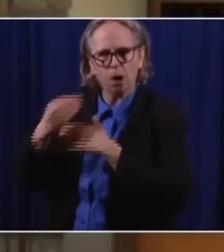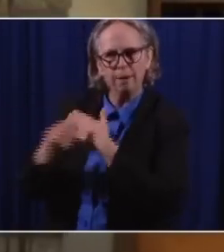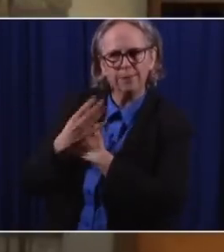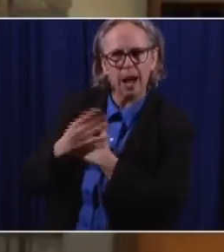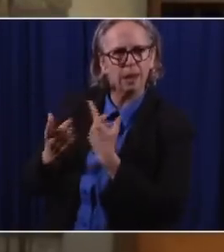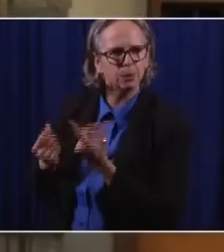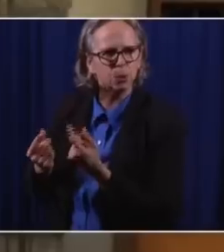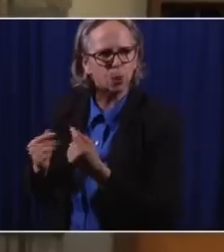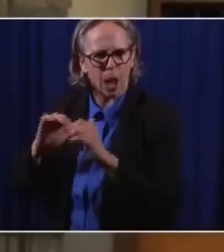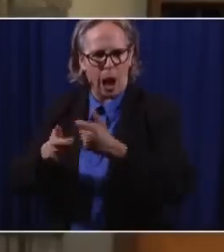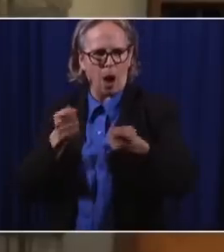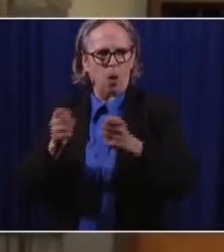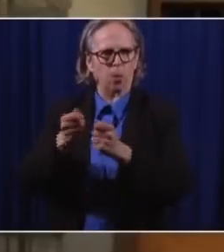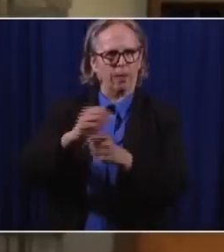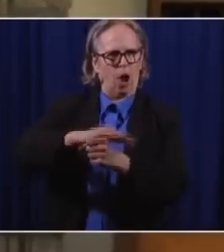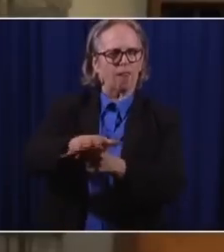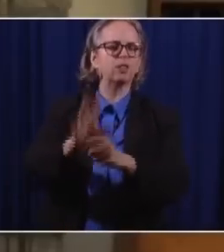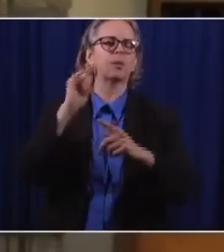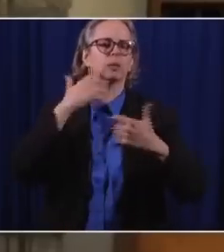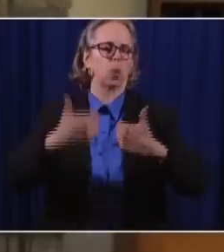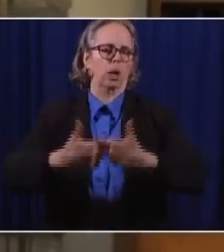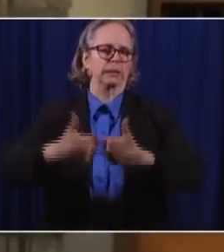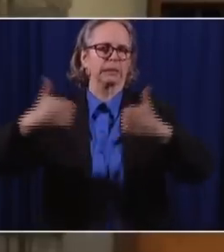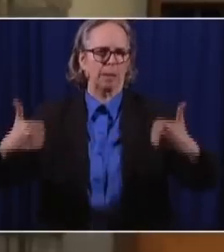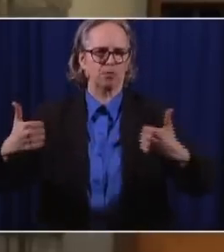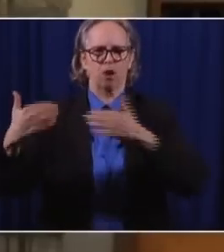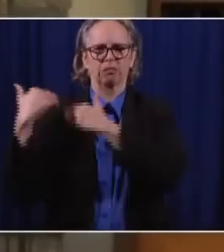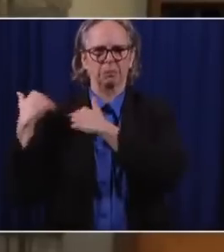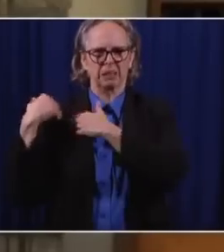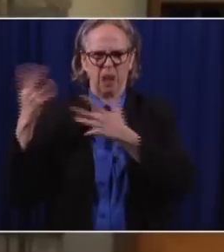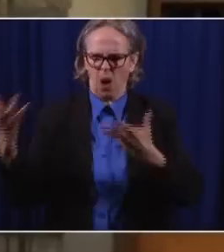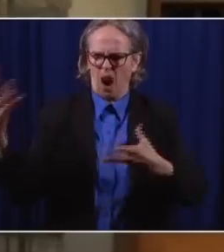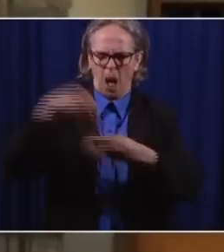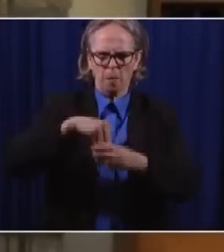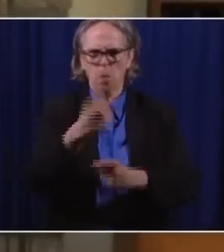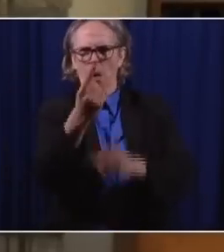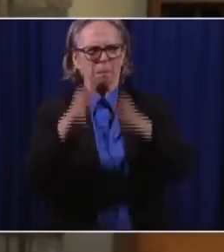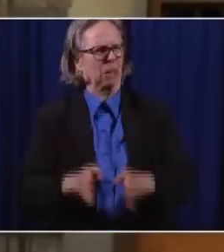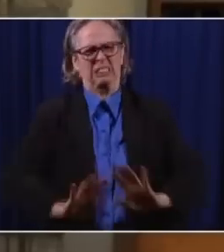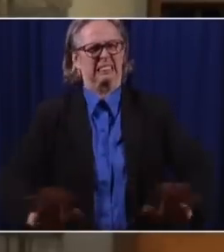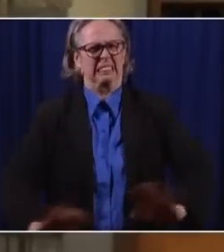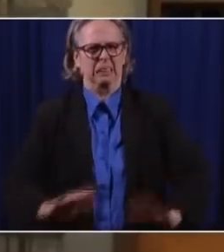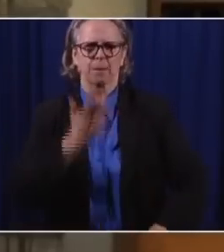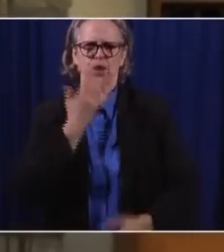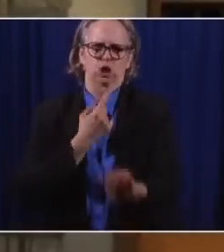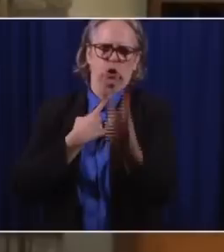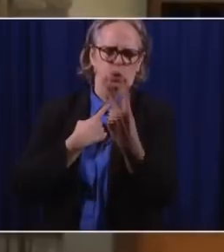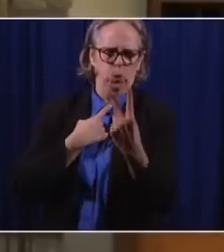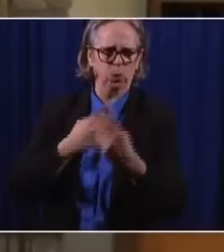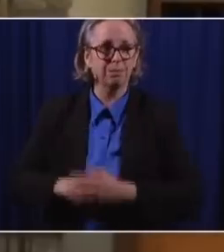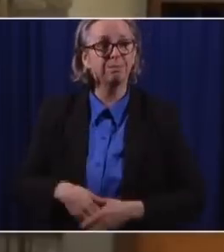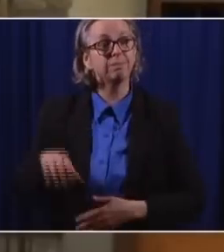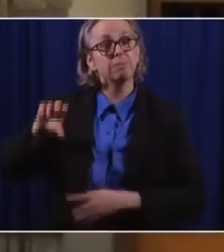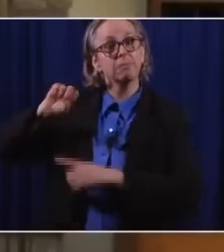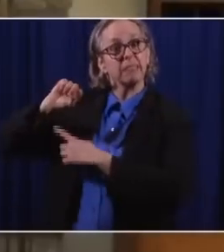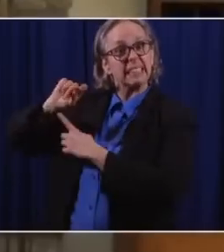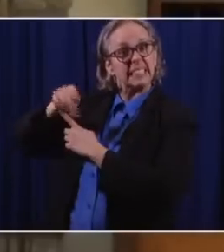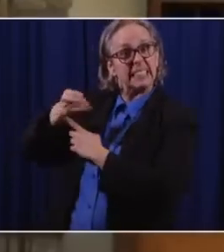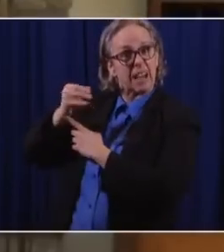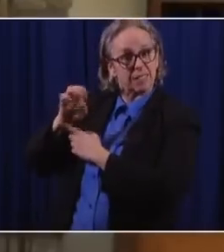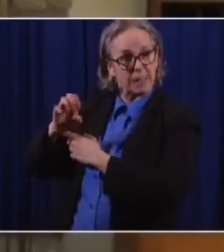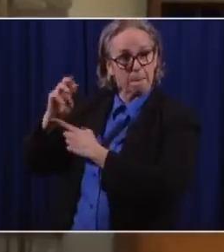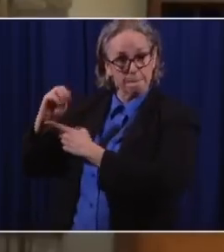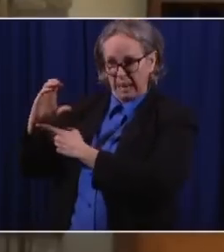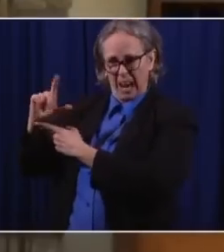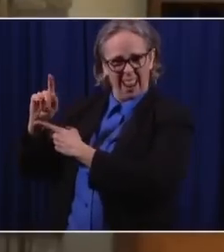personnel at the local level, making sure we got the personnel at the state level. So in Stephanie McLeod, I have someone who I have a great deal